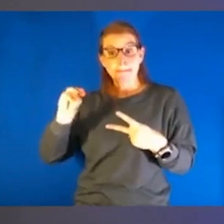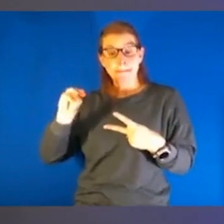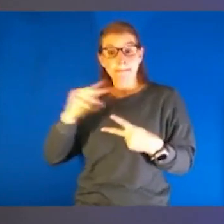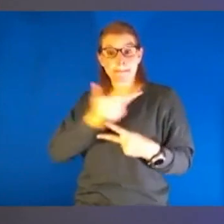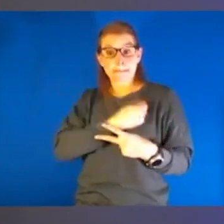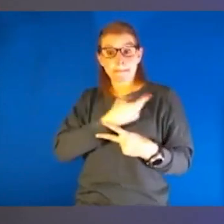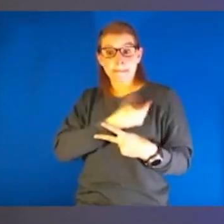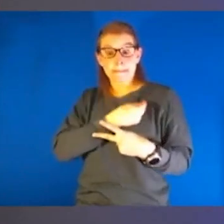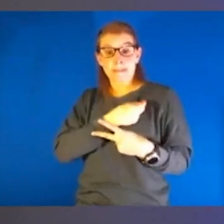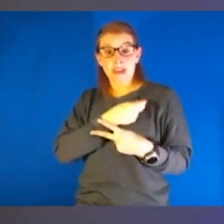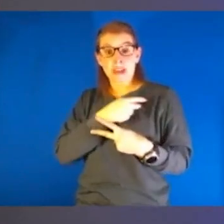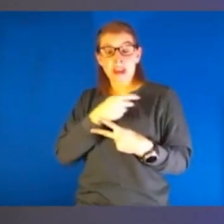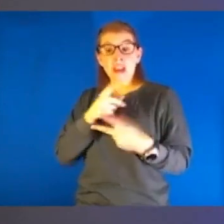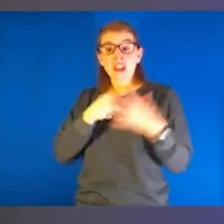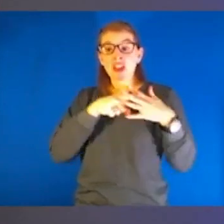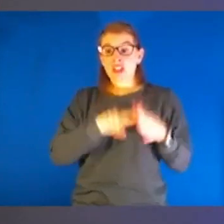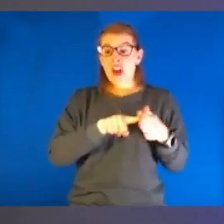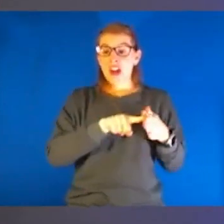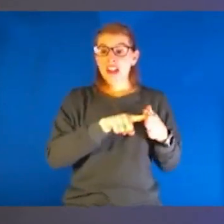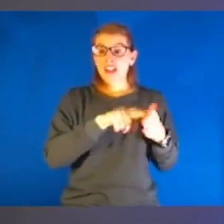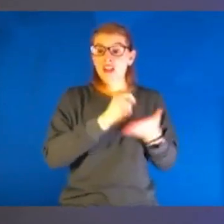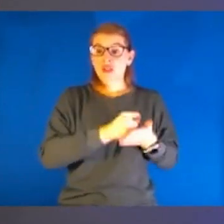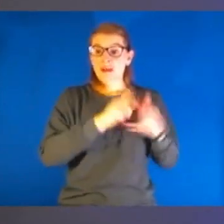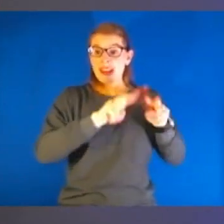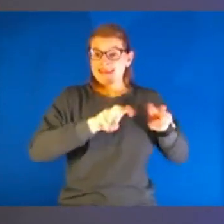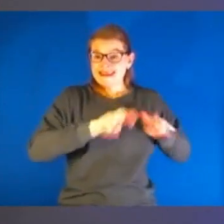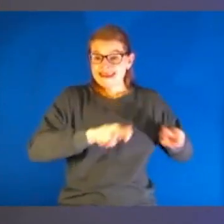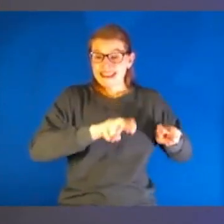of research for a potential HIV vaccine.